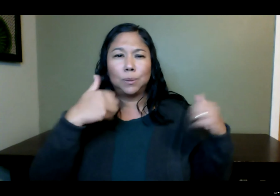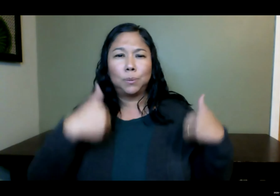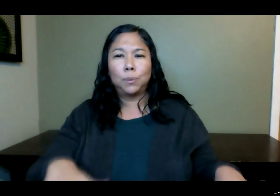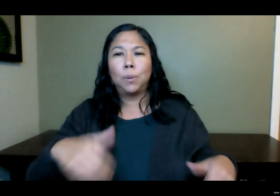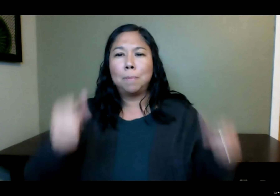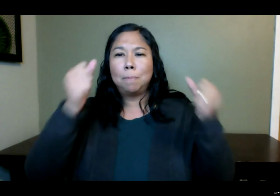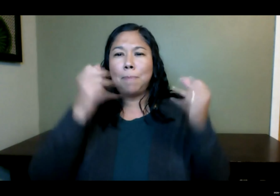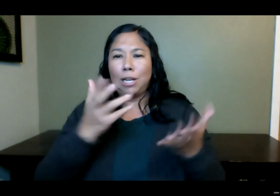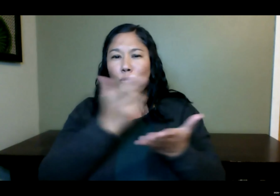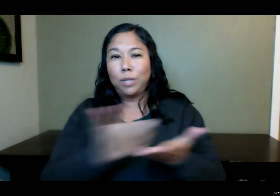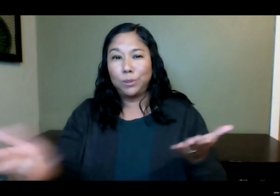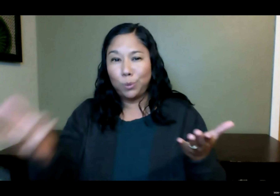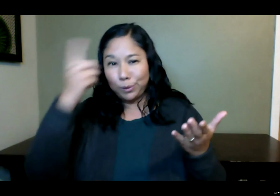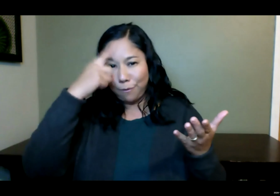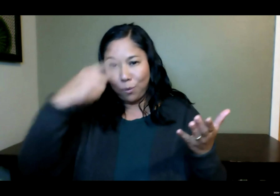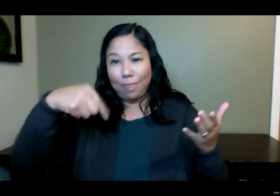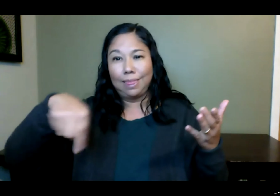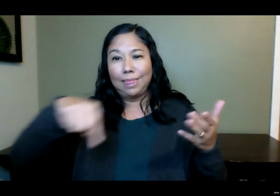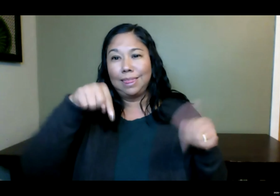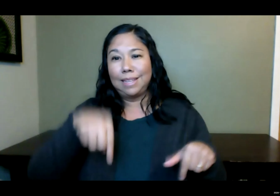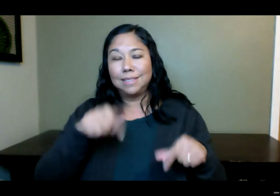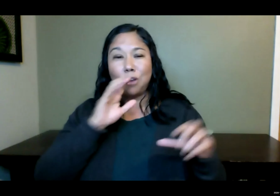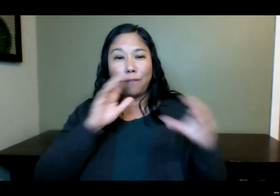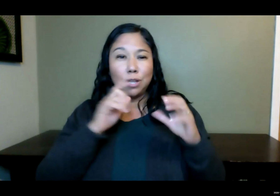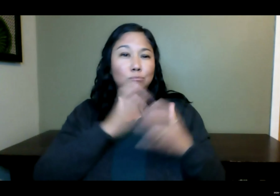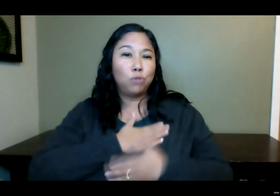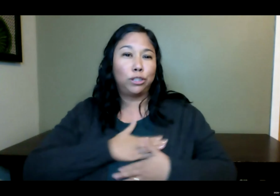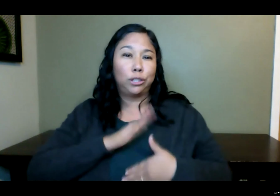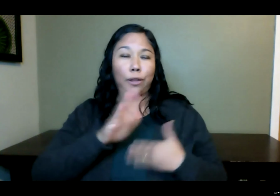resources to this conversation. I really appreciate all three of you.